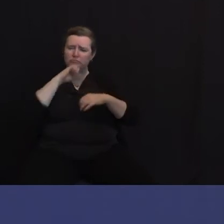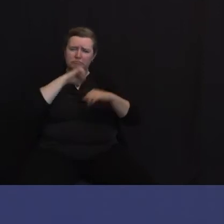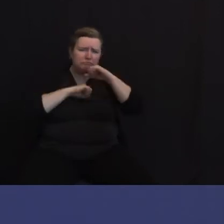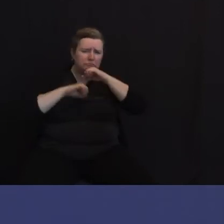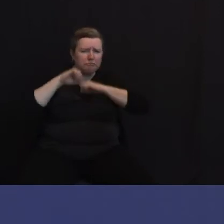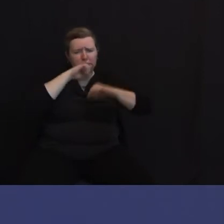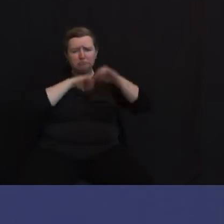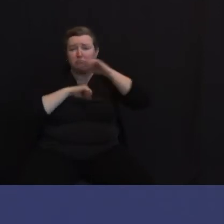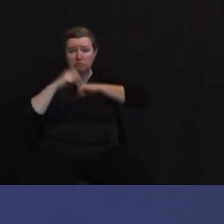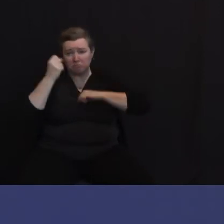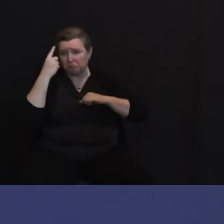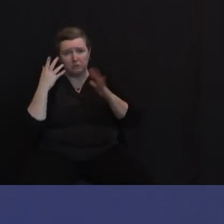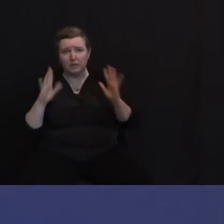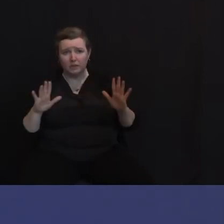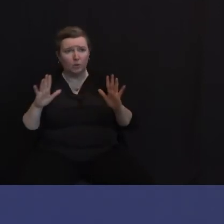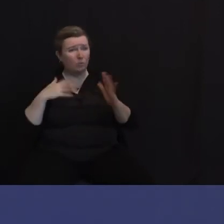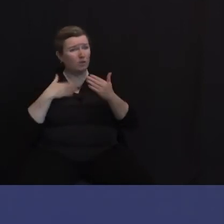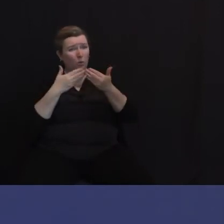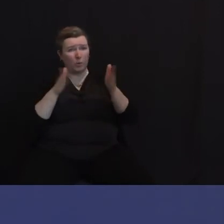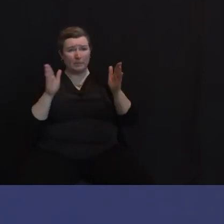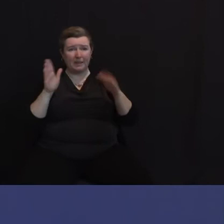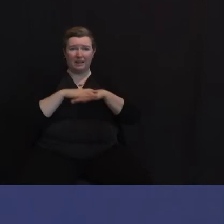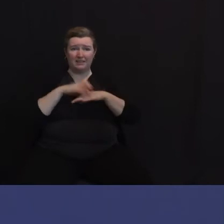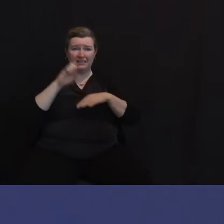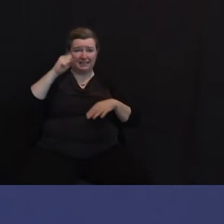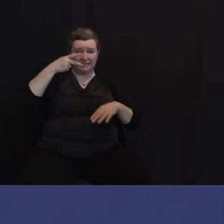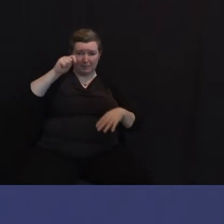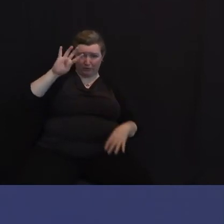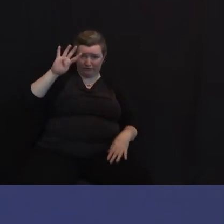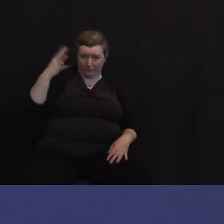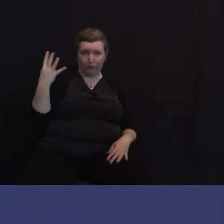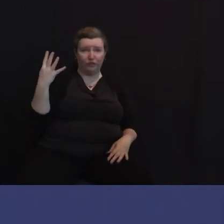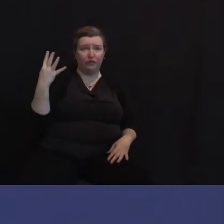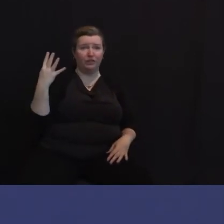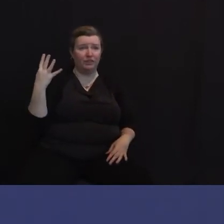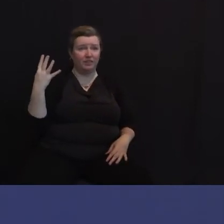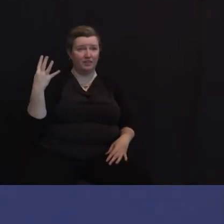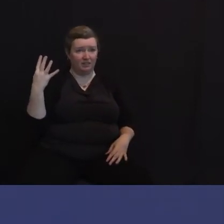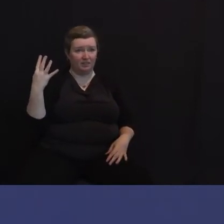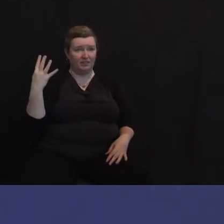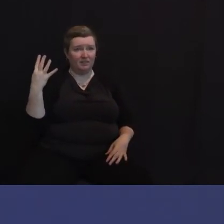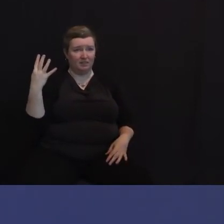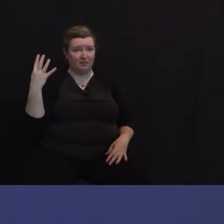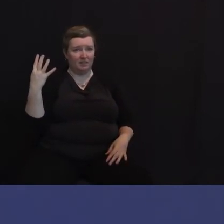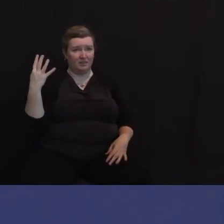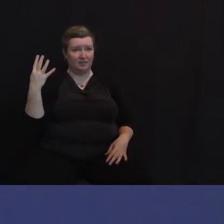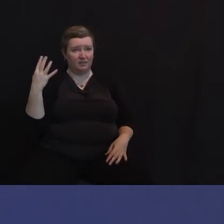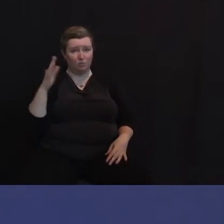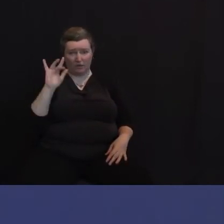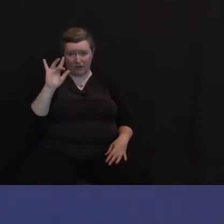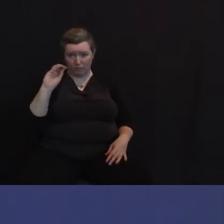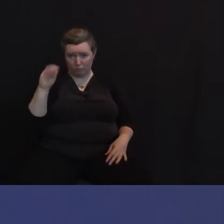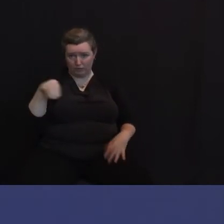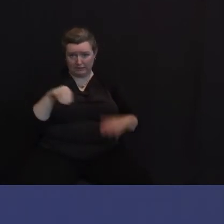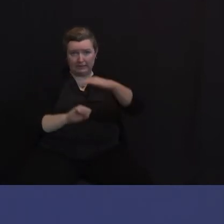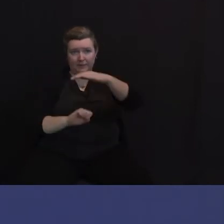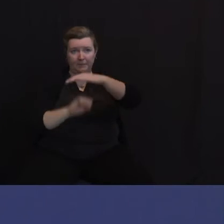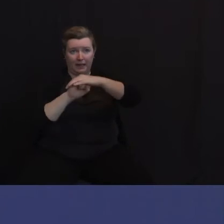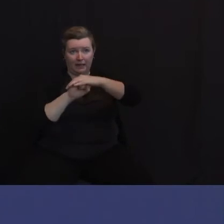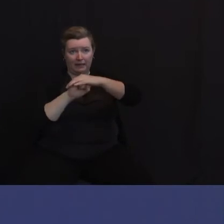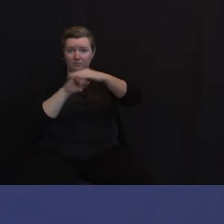we opened up indoors on September 4th, 2020, at 25%, we have not wavered for